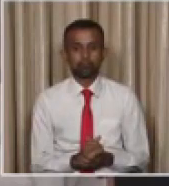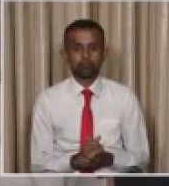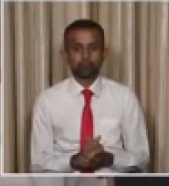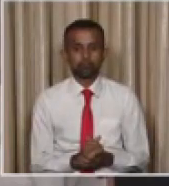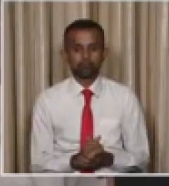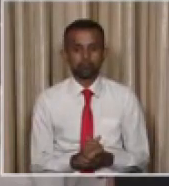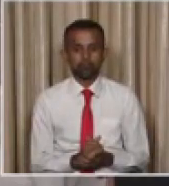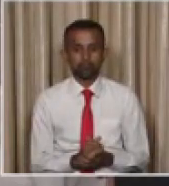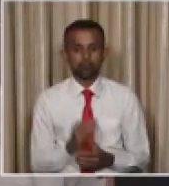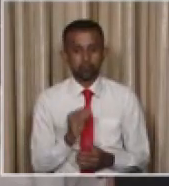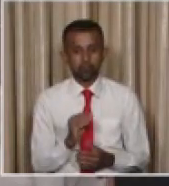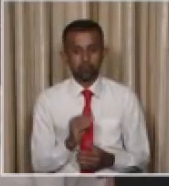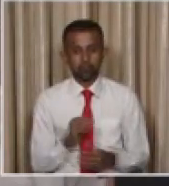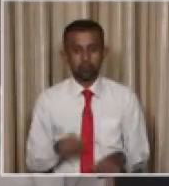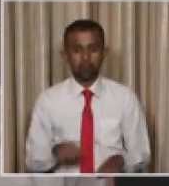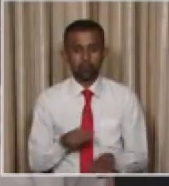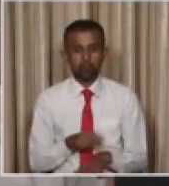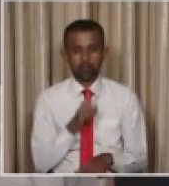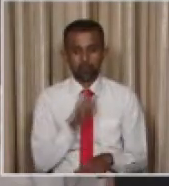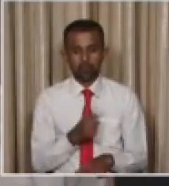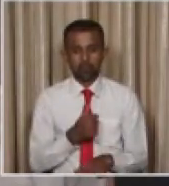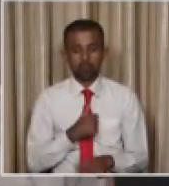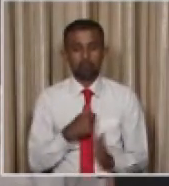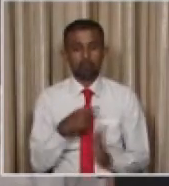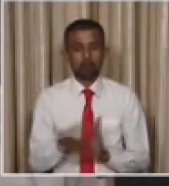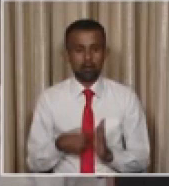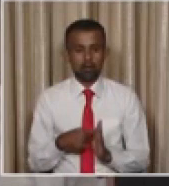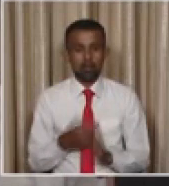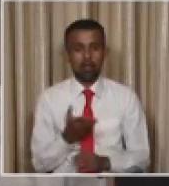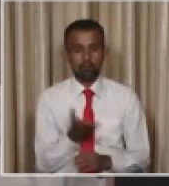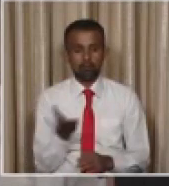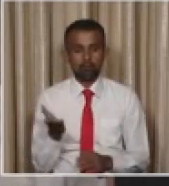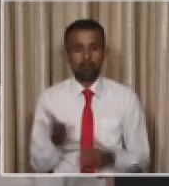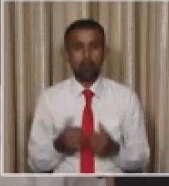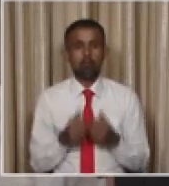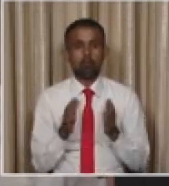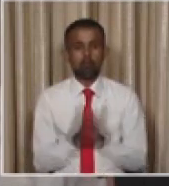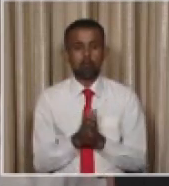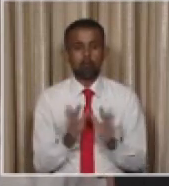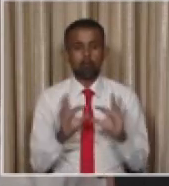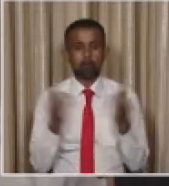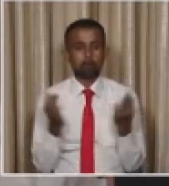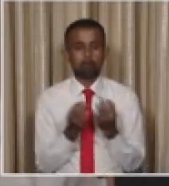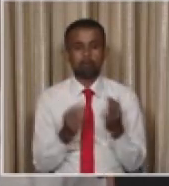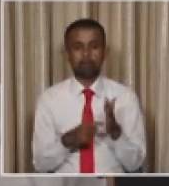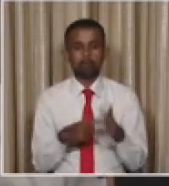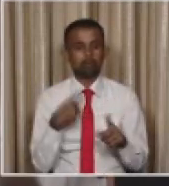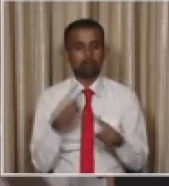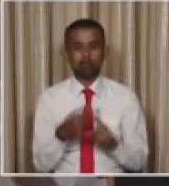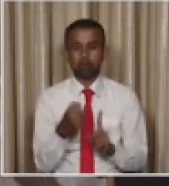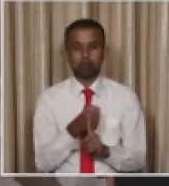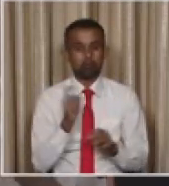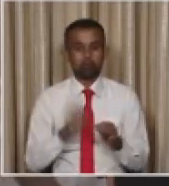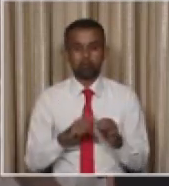and I don't think the vast majority of the people in this country should even be worried about their house. So that's all, but we will have to get